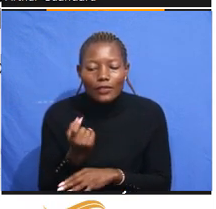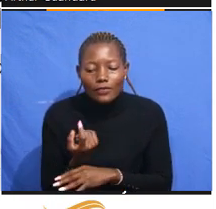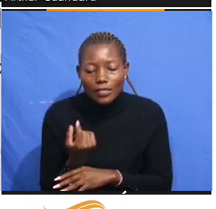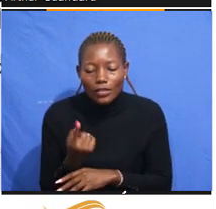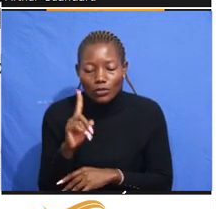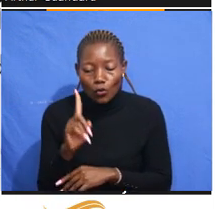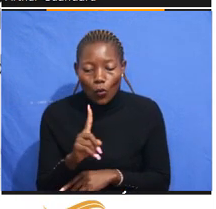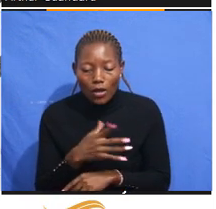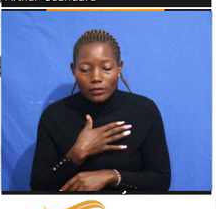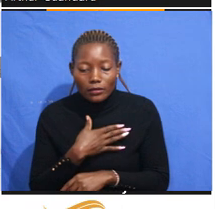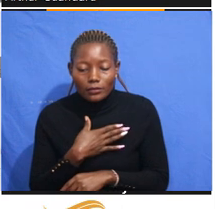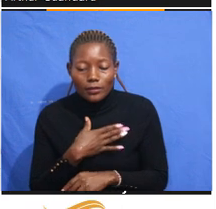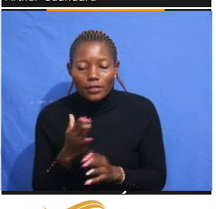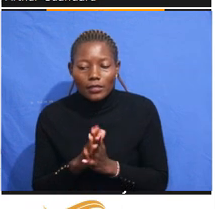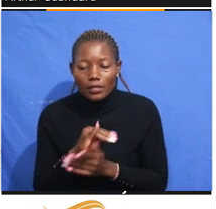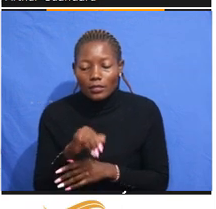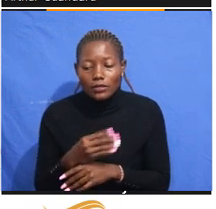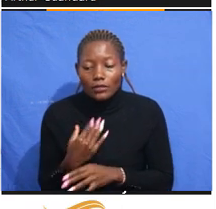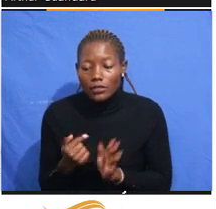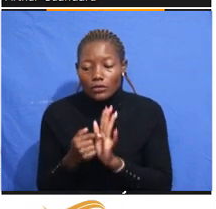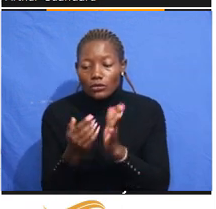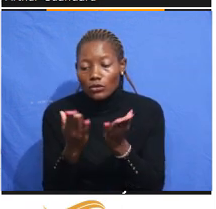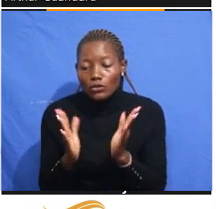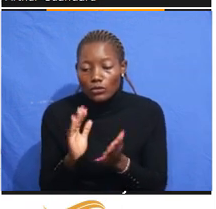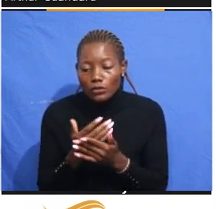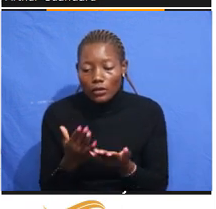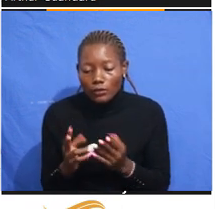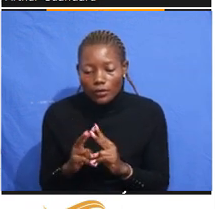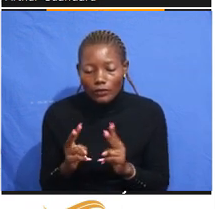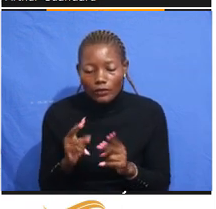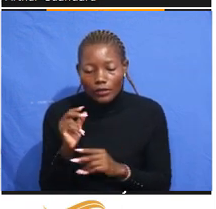heartbeat. And I just wanted to show you something very interesting there.